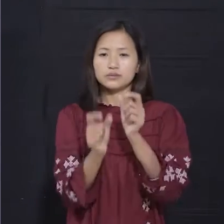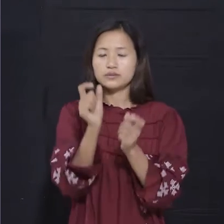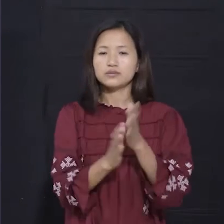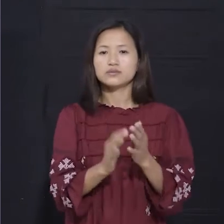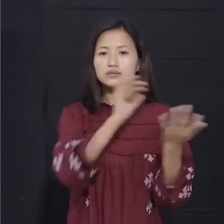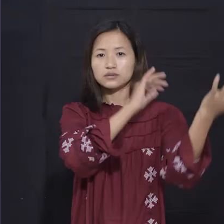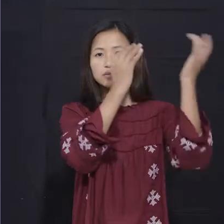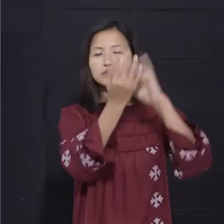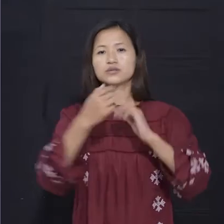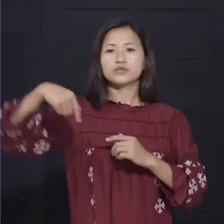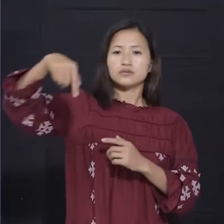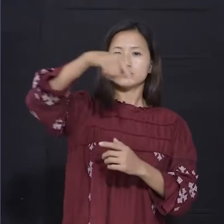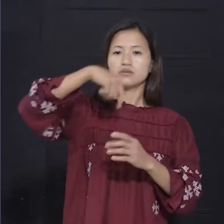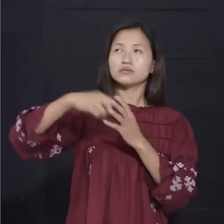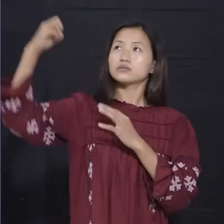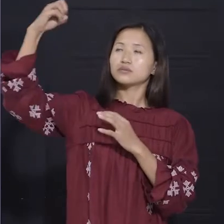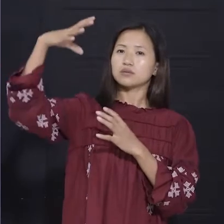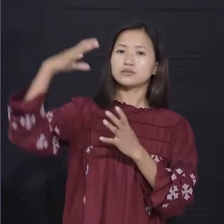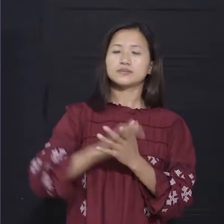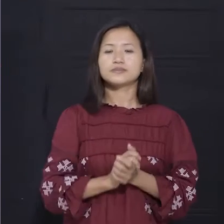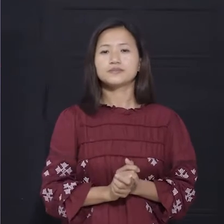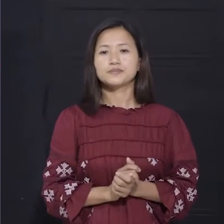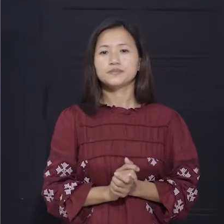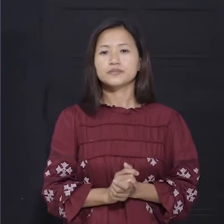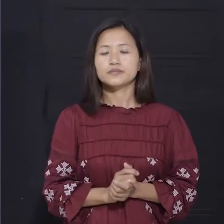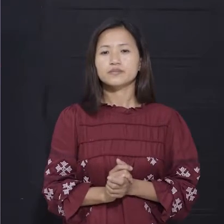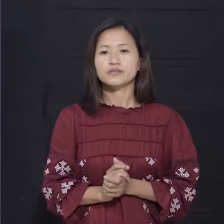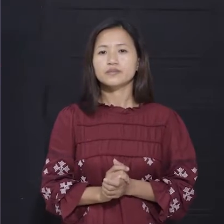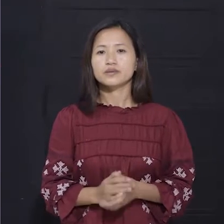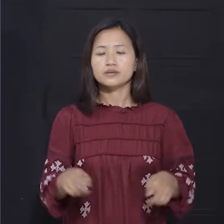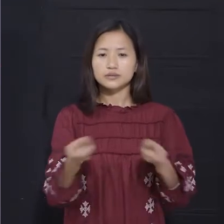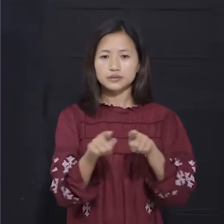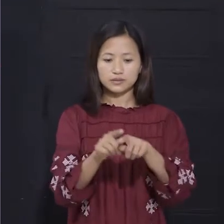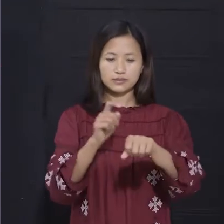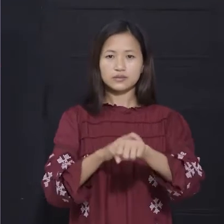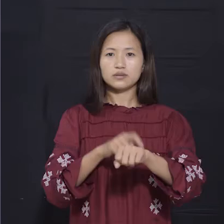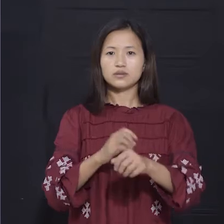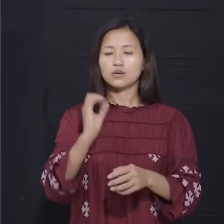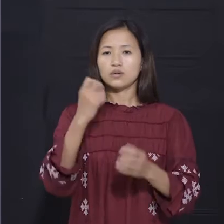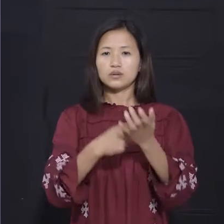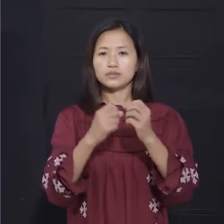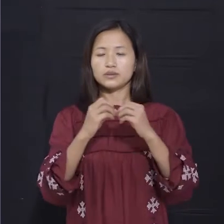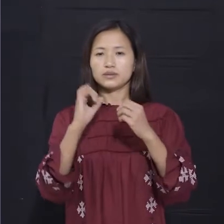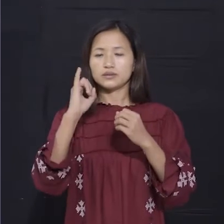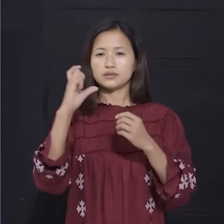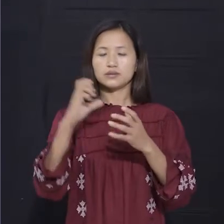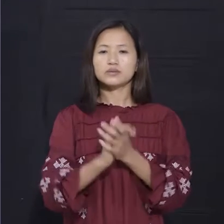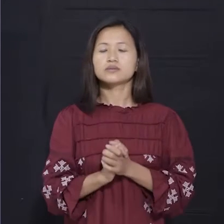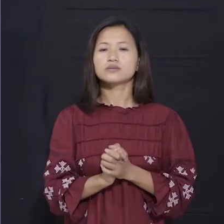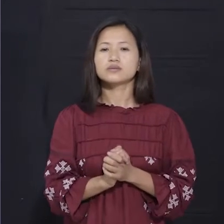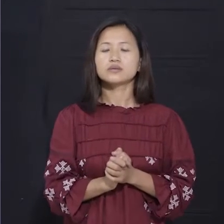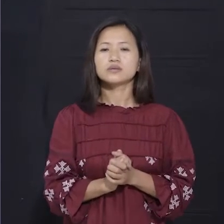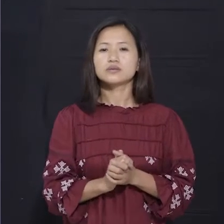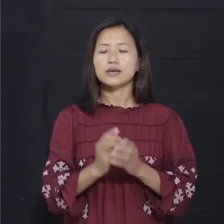earth revolves around the sun, and while at the same time it orbits on its axis. Okay, so that was a great